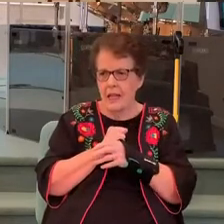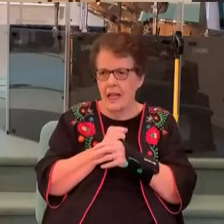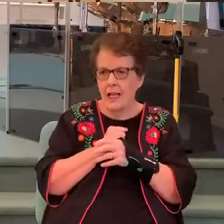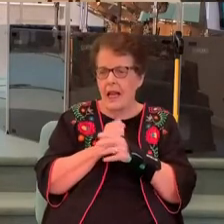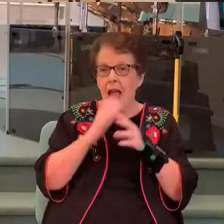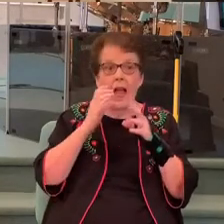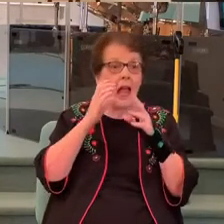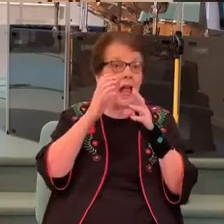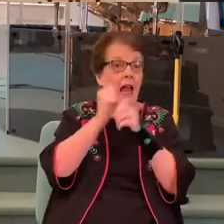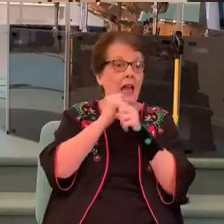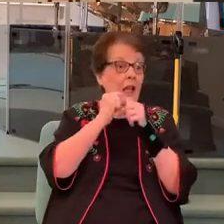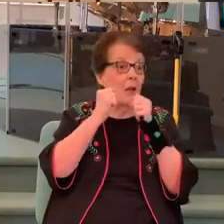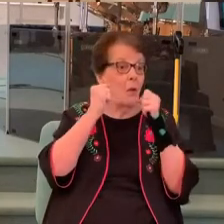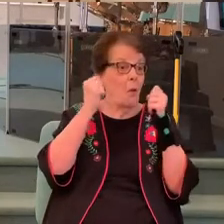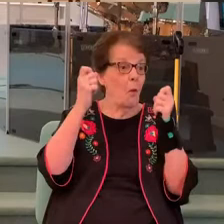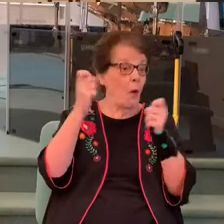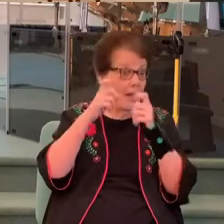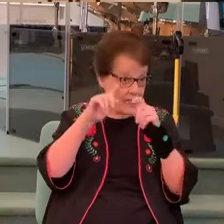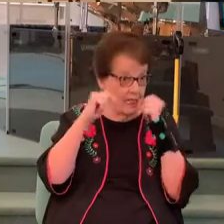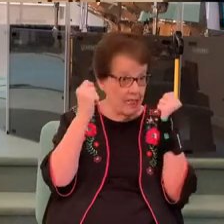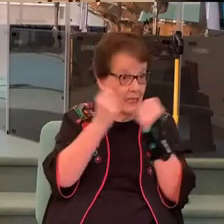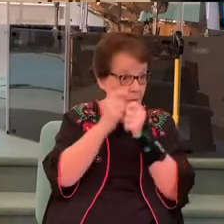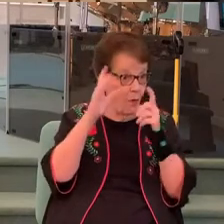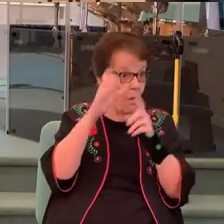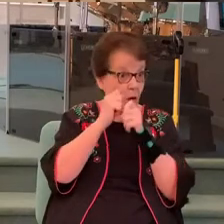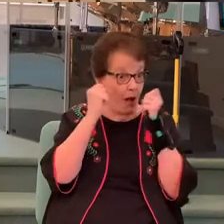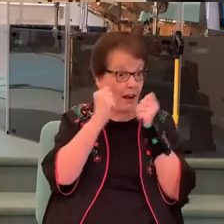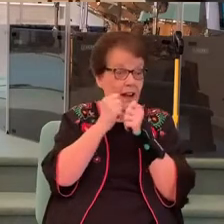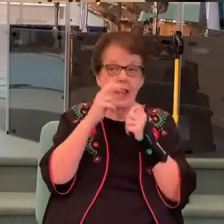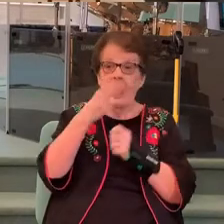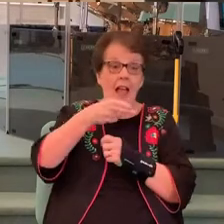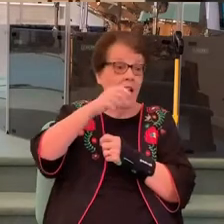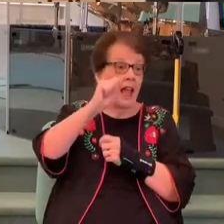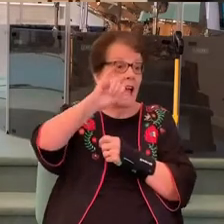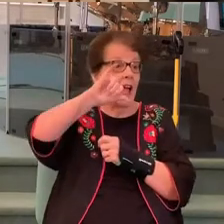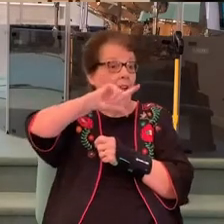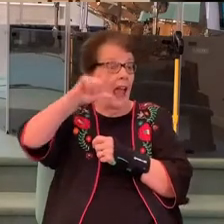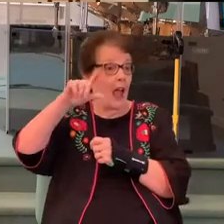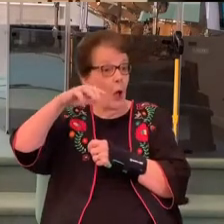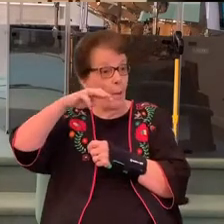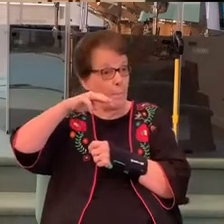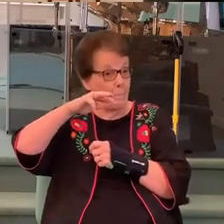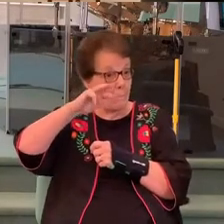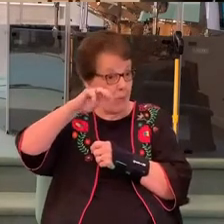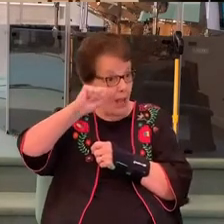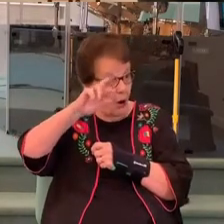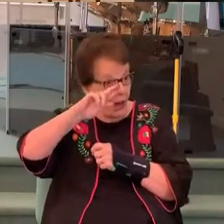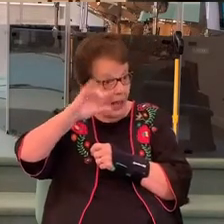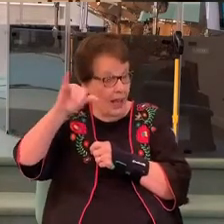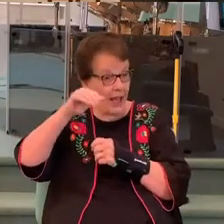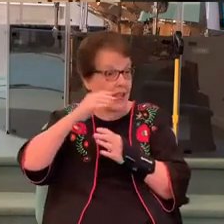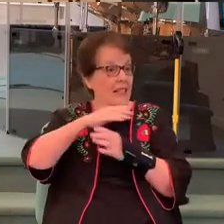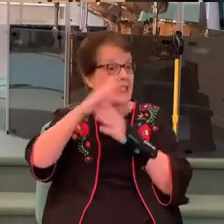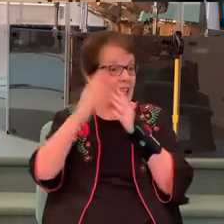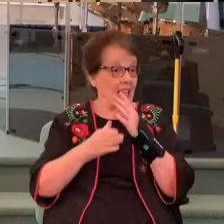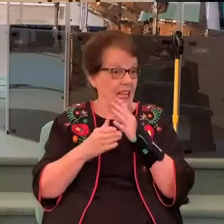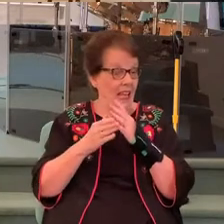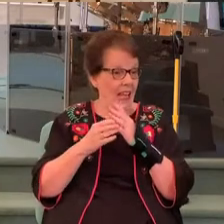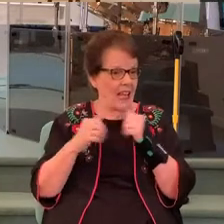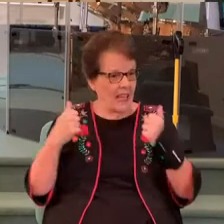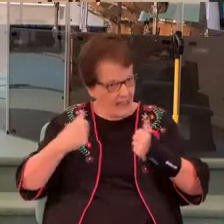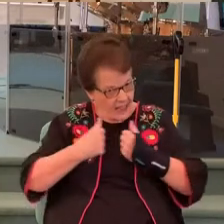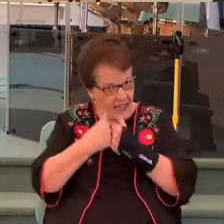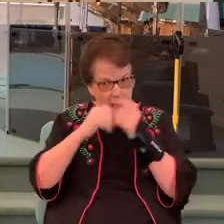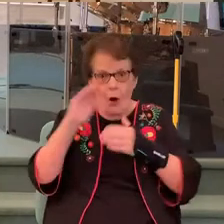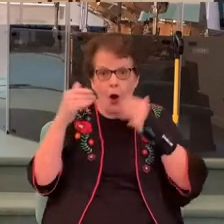a Hail Mary pass. Hail Mary is one of those things that happens at the end of the game, and it's when all of your hope has been exhausted and